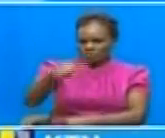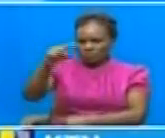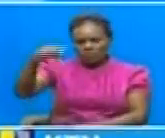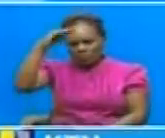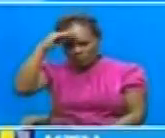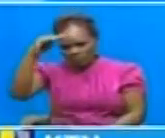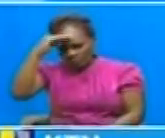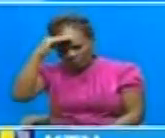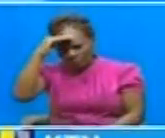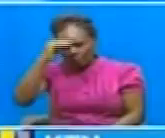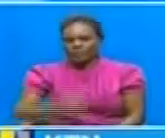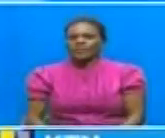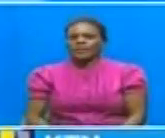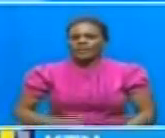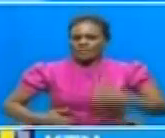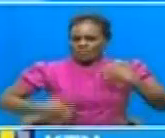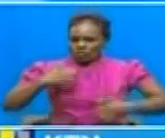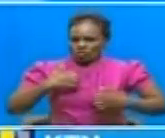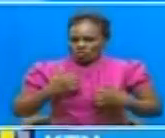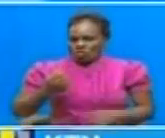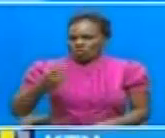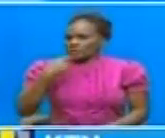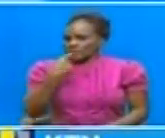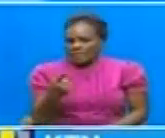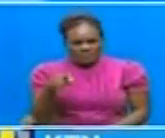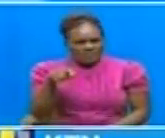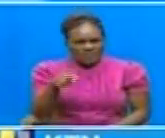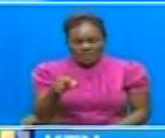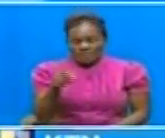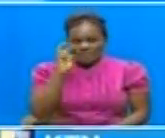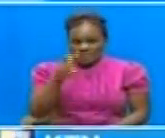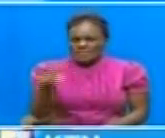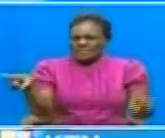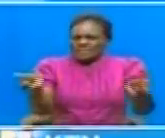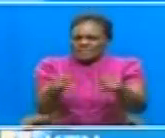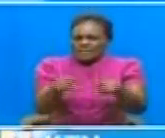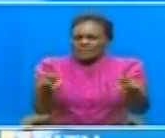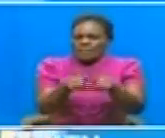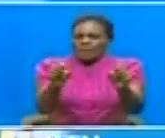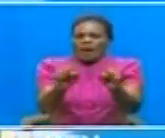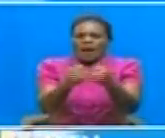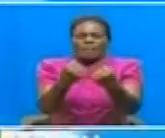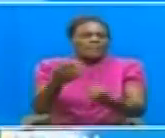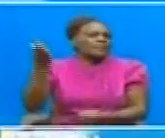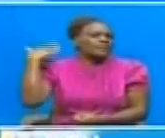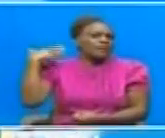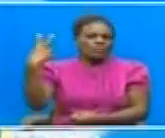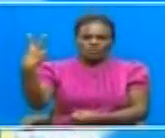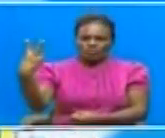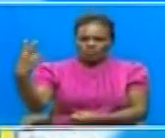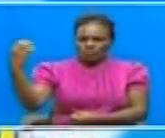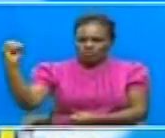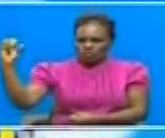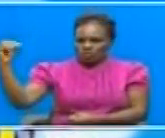alcoholic brands. An emotional Karanja said that the pattern being seen now is the same as what Keroche was subjected to back